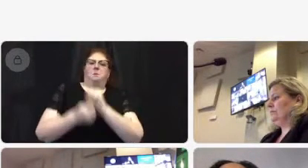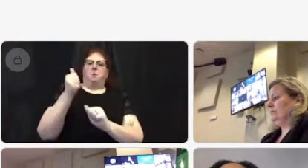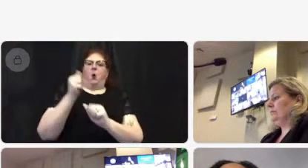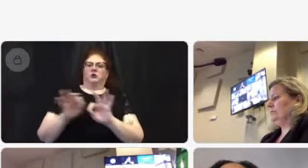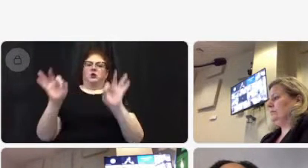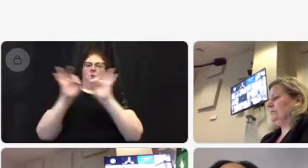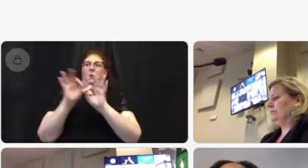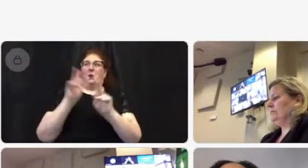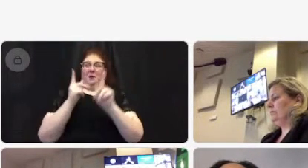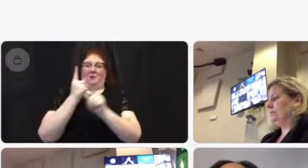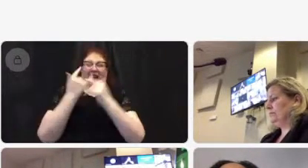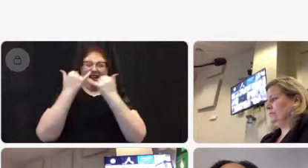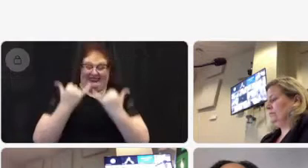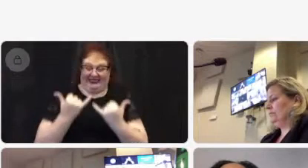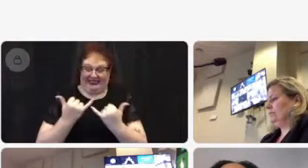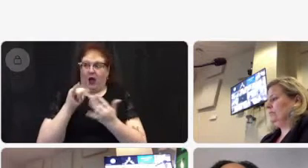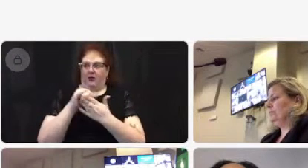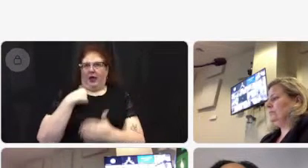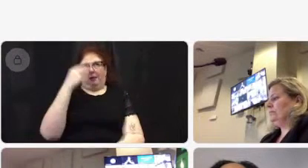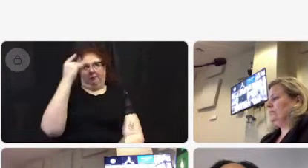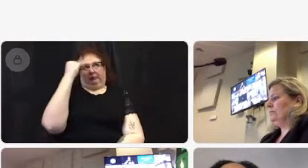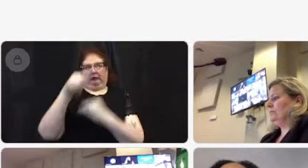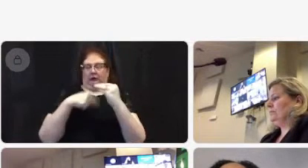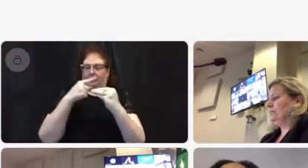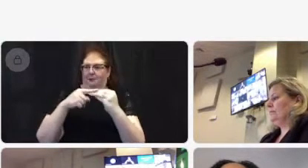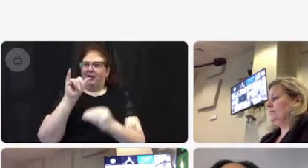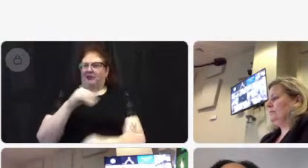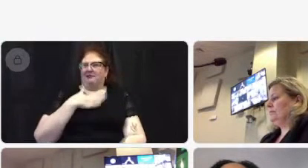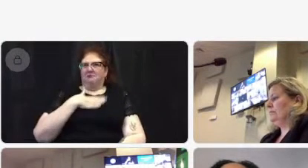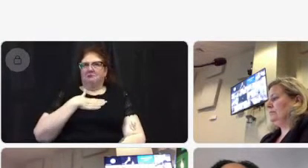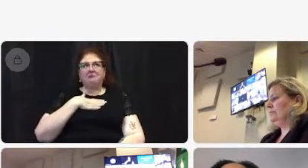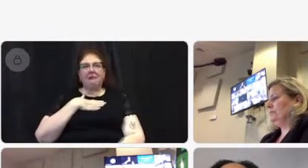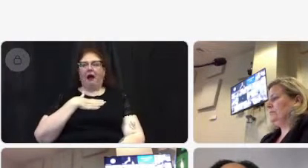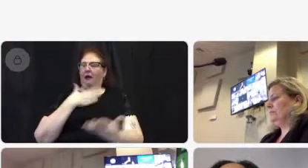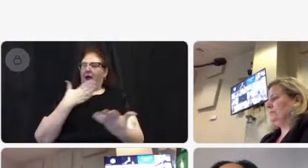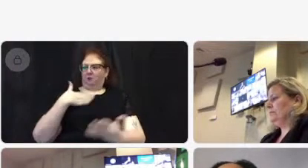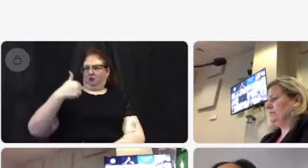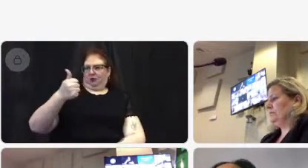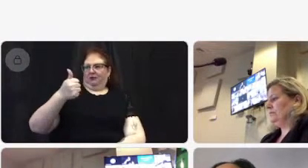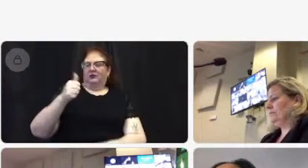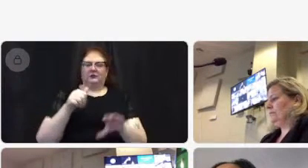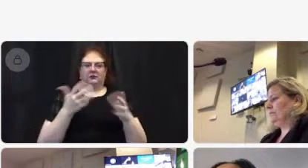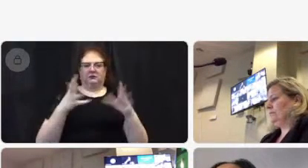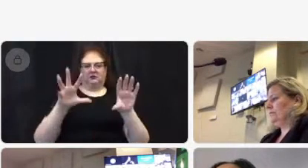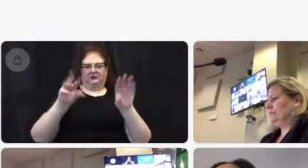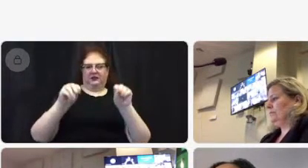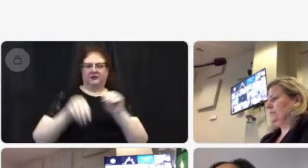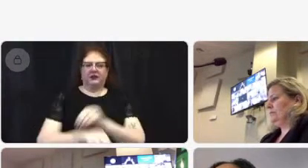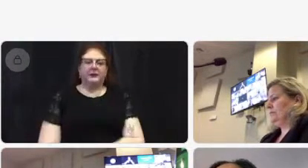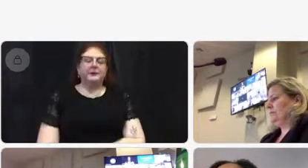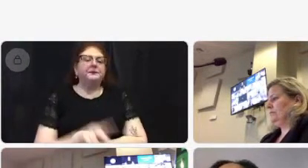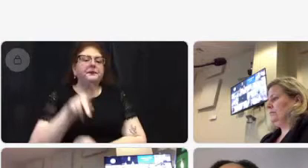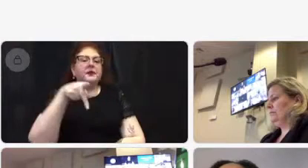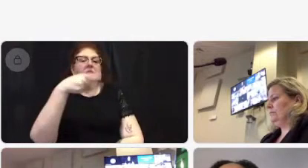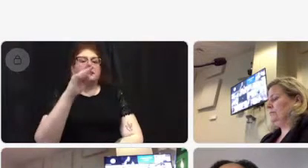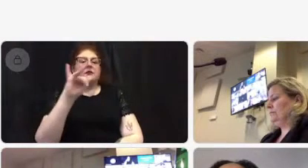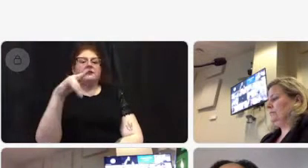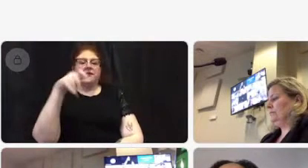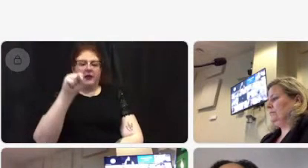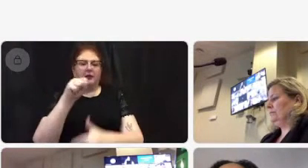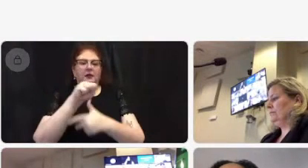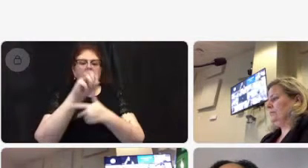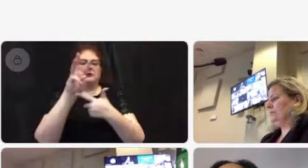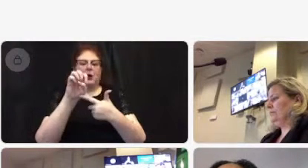And that would be my thought process on how to do it. All right. Director Phillips, then Director Webb,